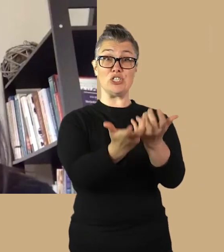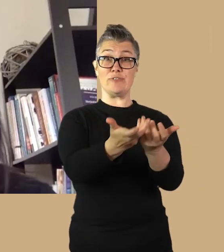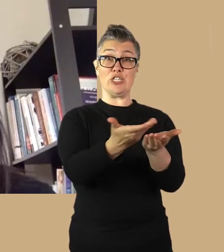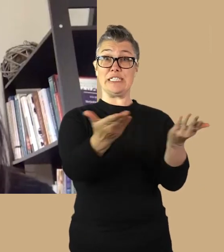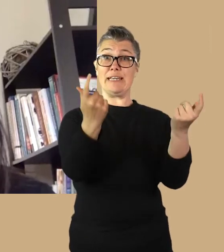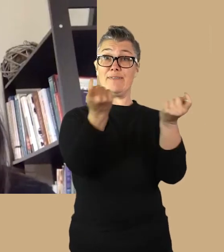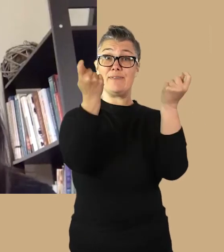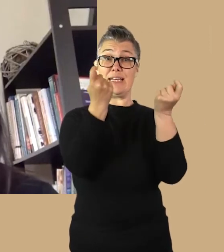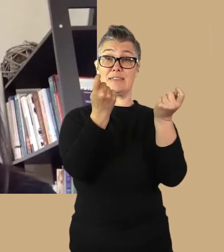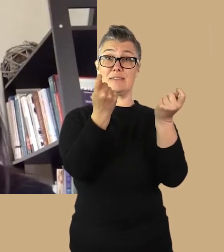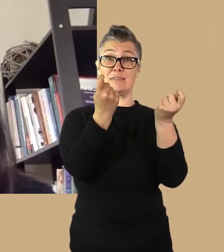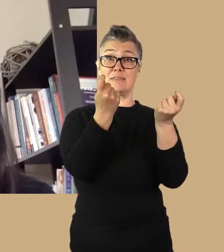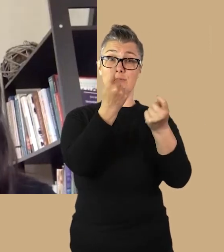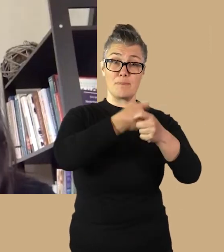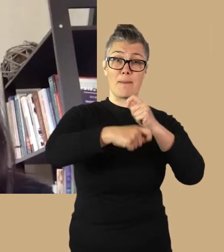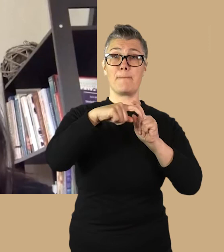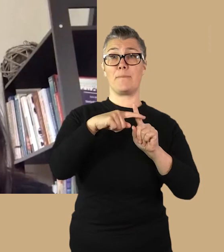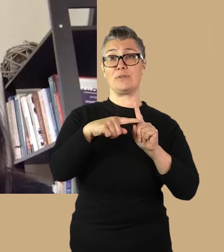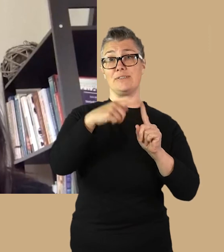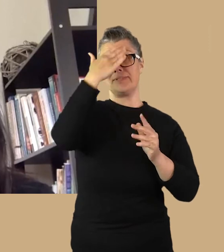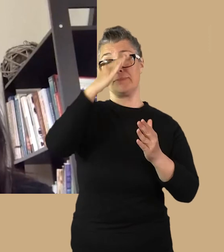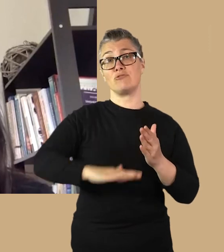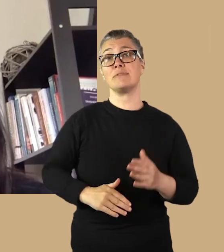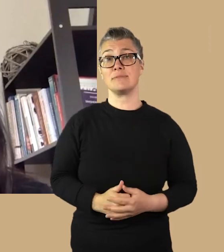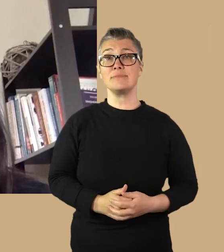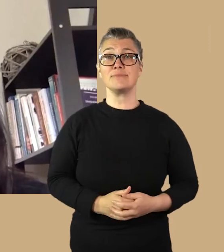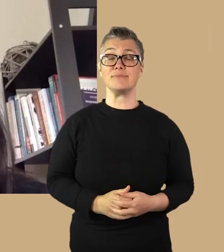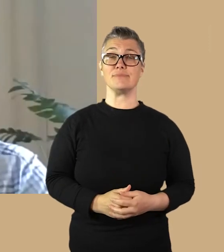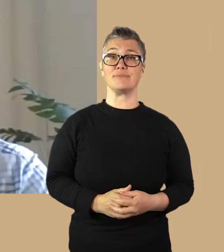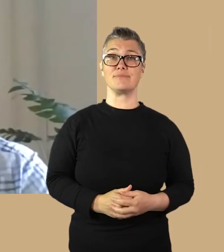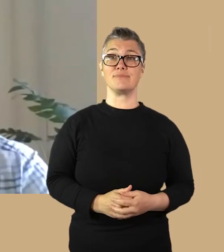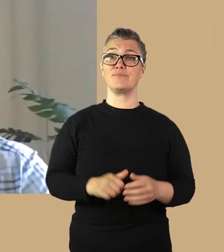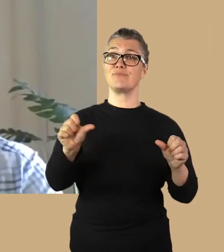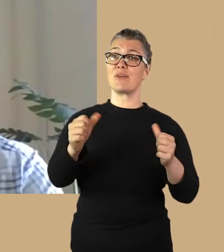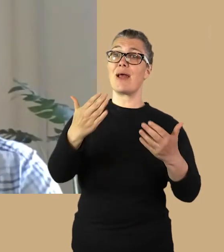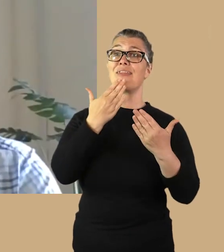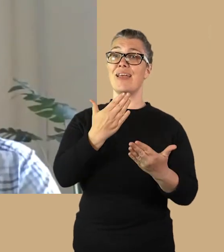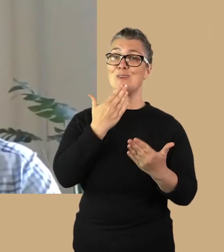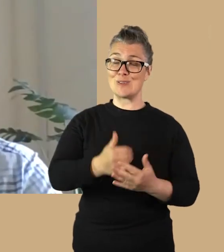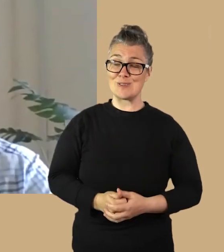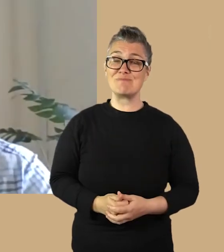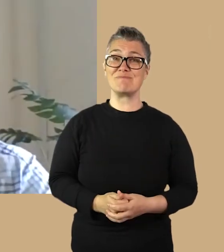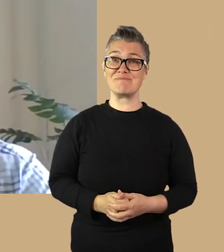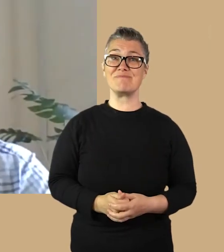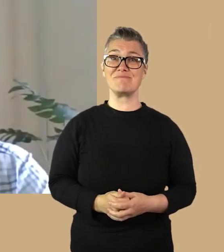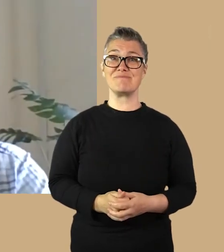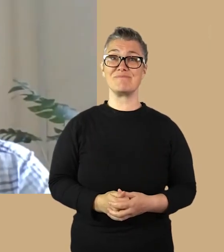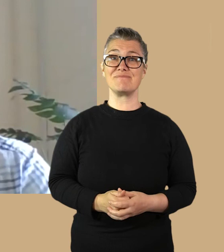just university events, to make it a positive experience. All right. Thank you very much. We